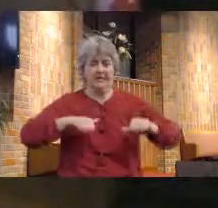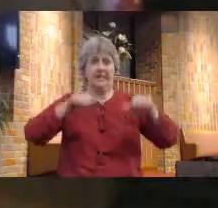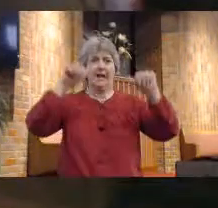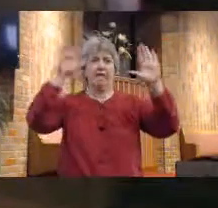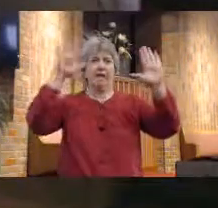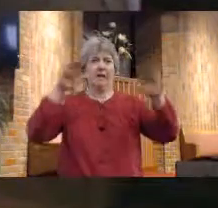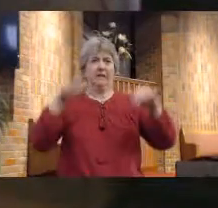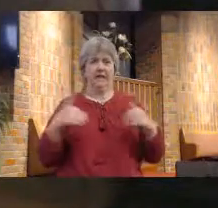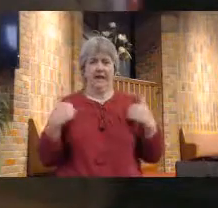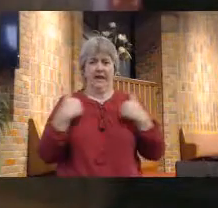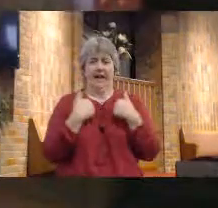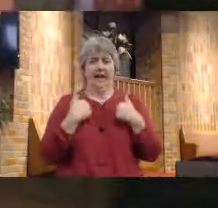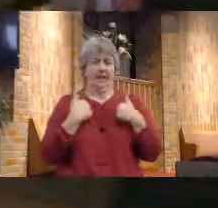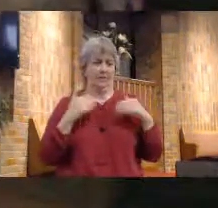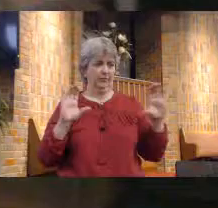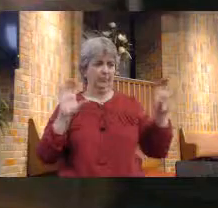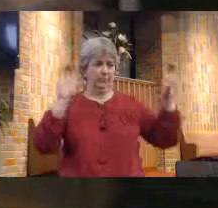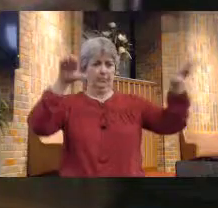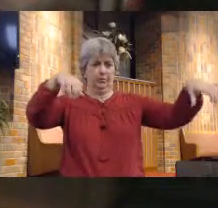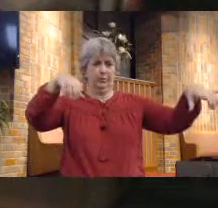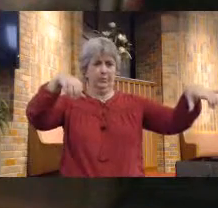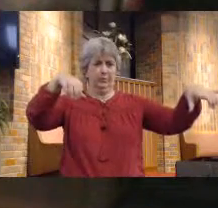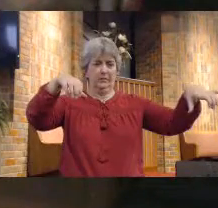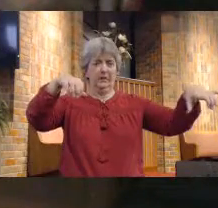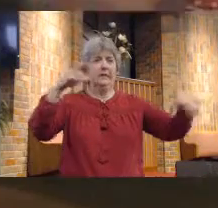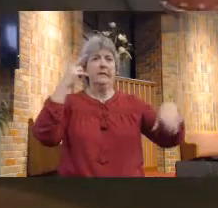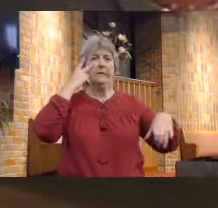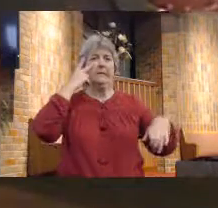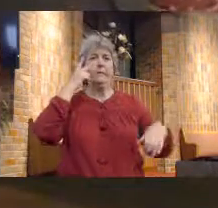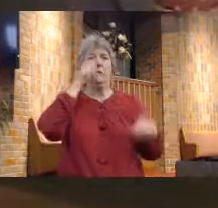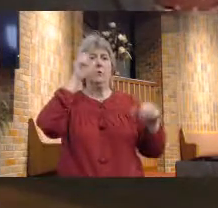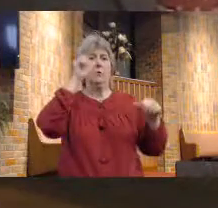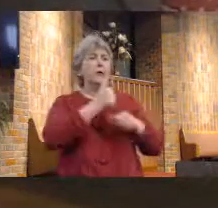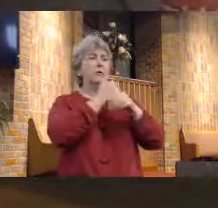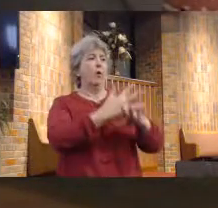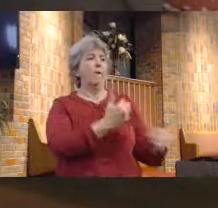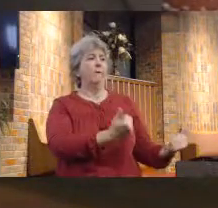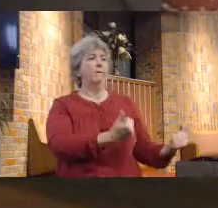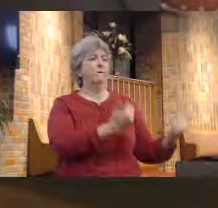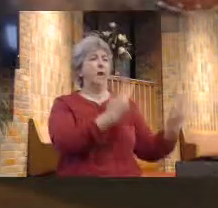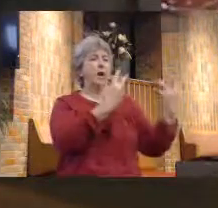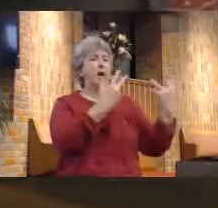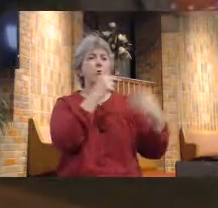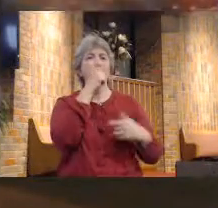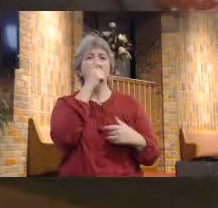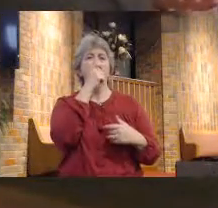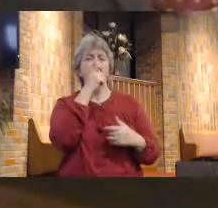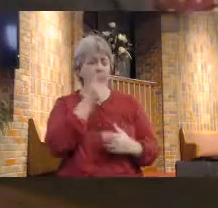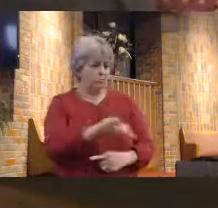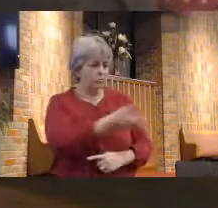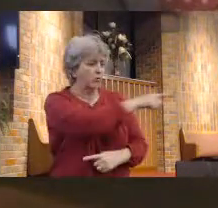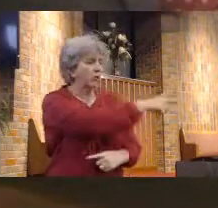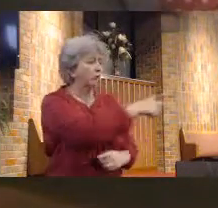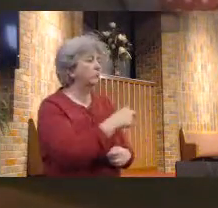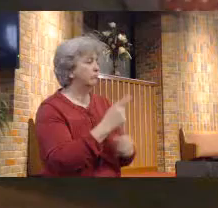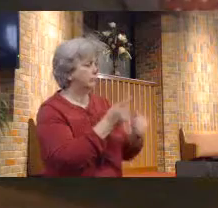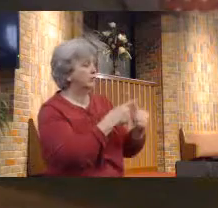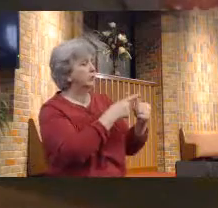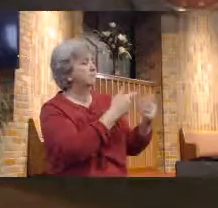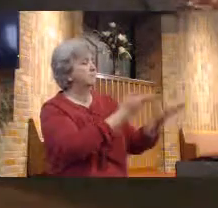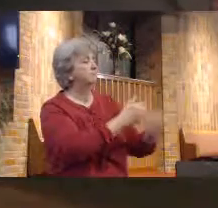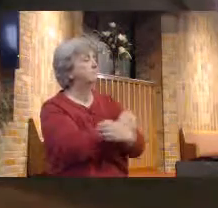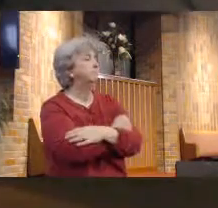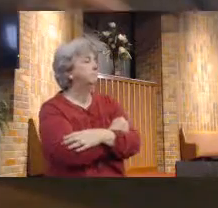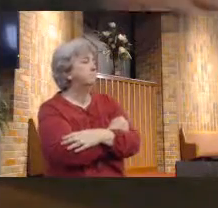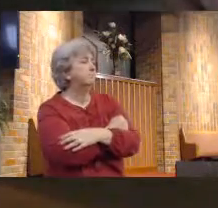on the sacrifice on the altar, and then we'll see who can bring fire to it. You go first, Elijah says. And the prophets